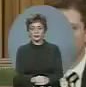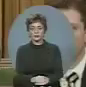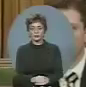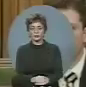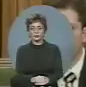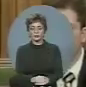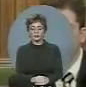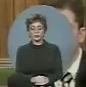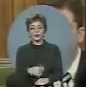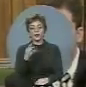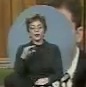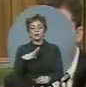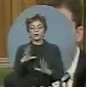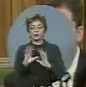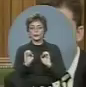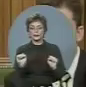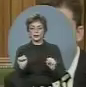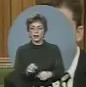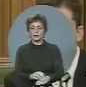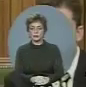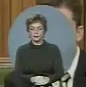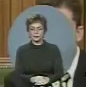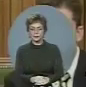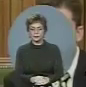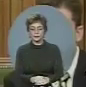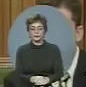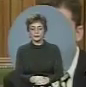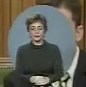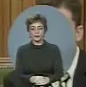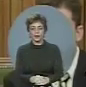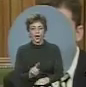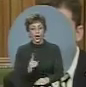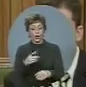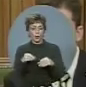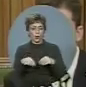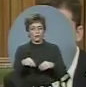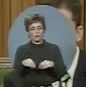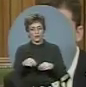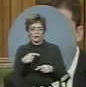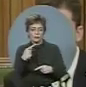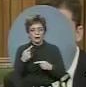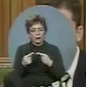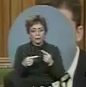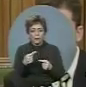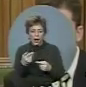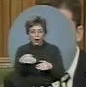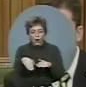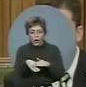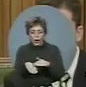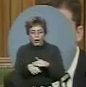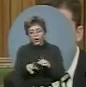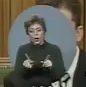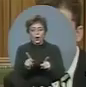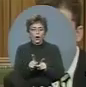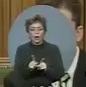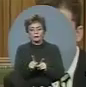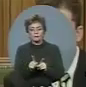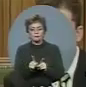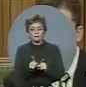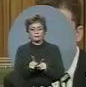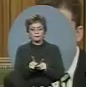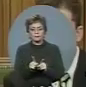jobs. The insinuation of the Prime Minister that this side of the House would put the public interest of this country